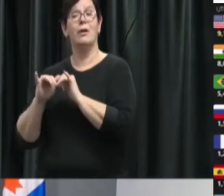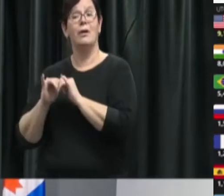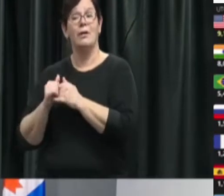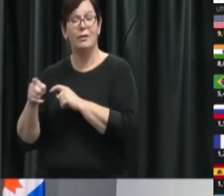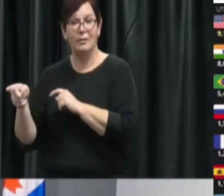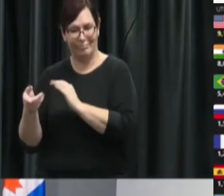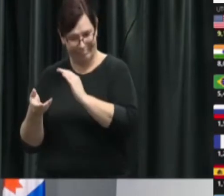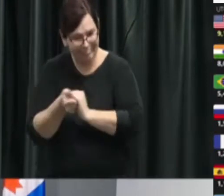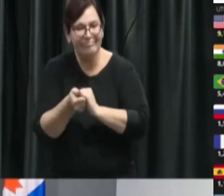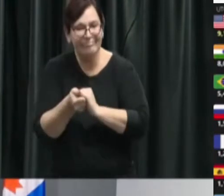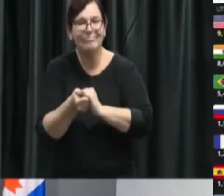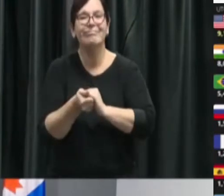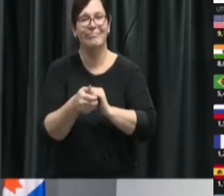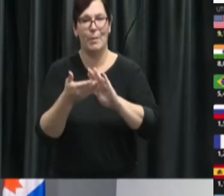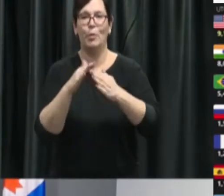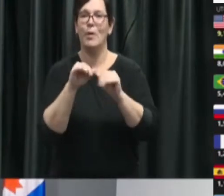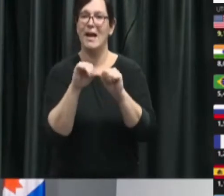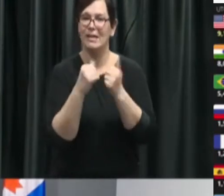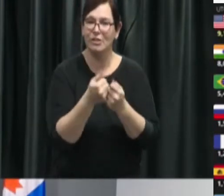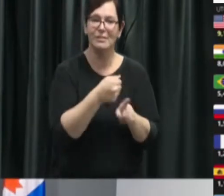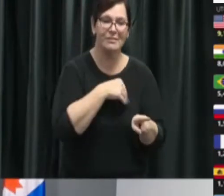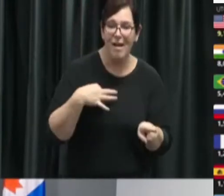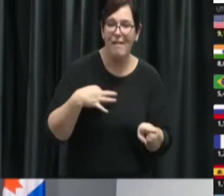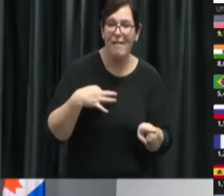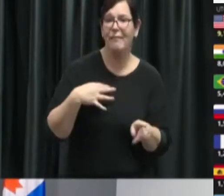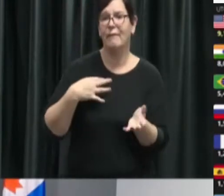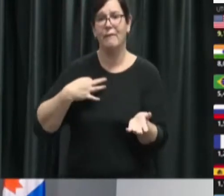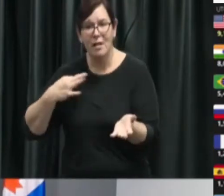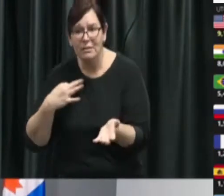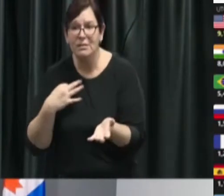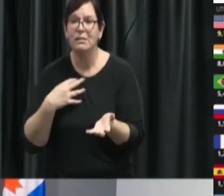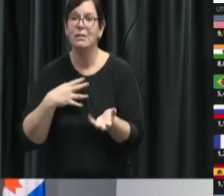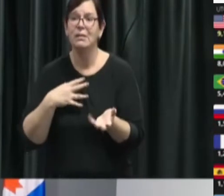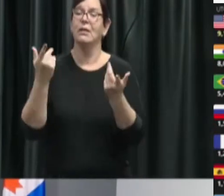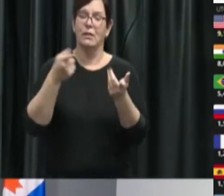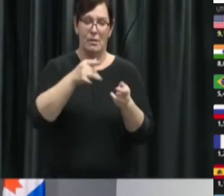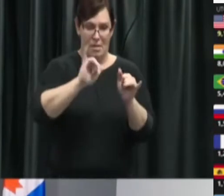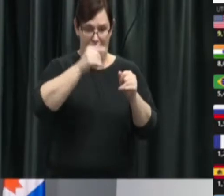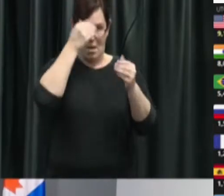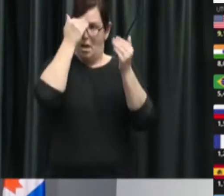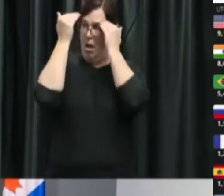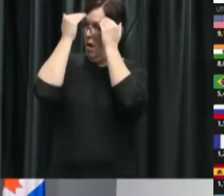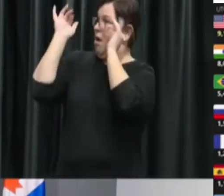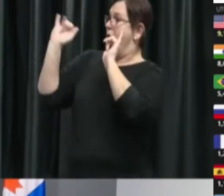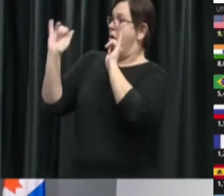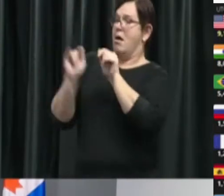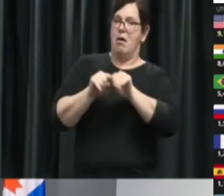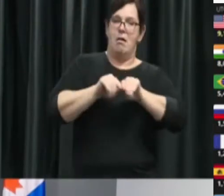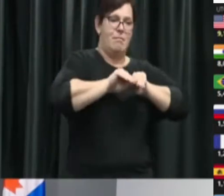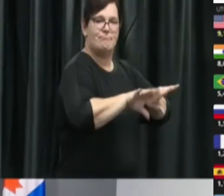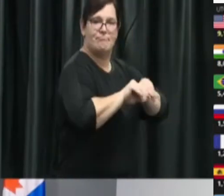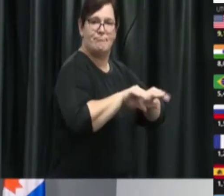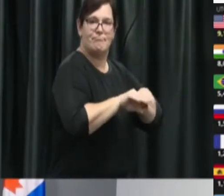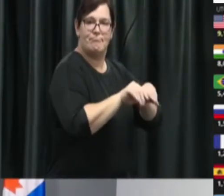their capacity in communicating COVID-19 public health messages to their clients.